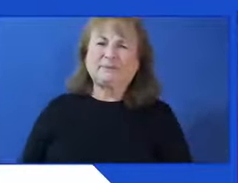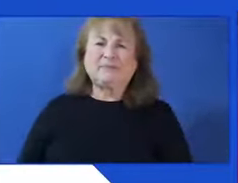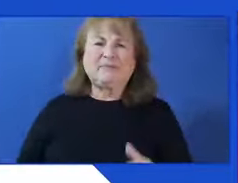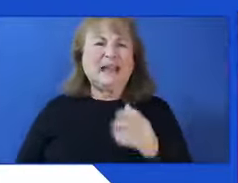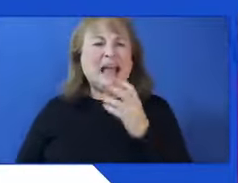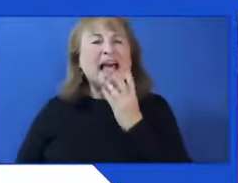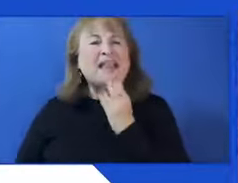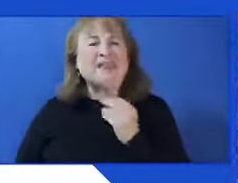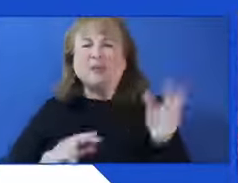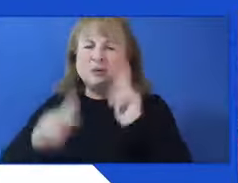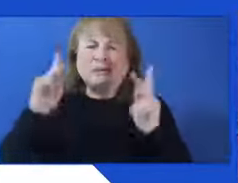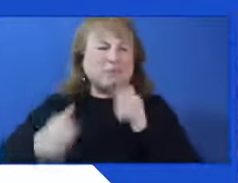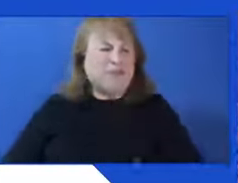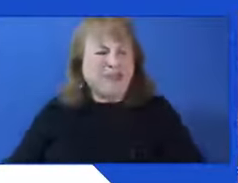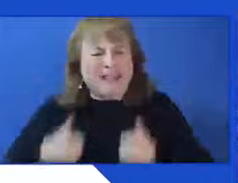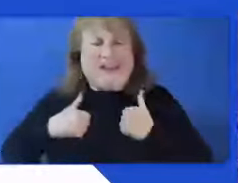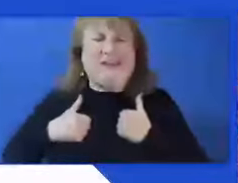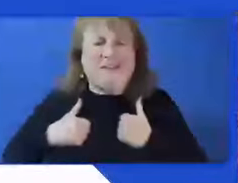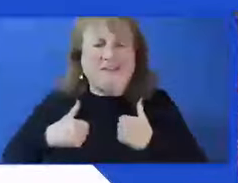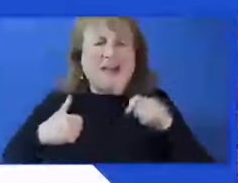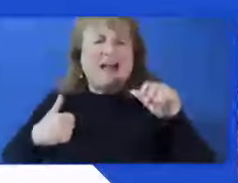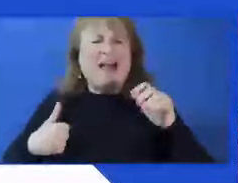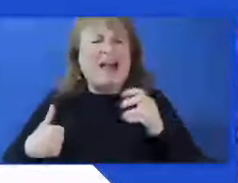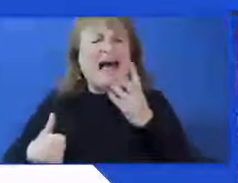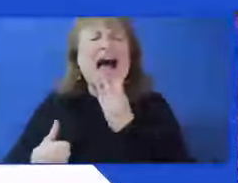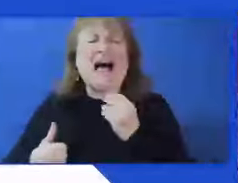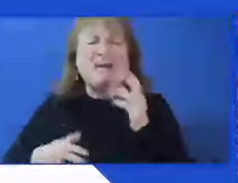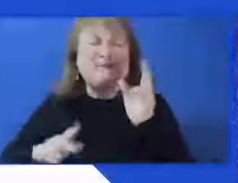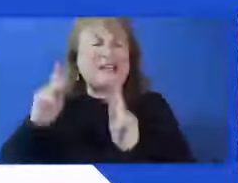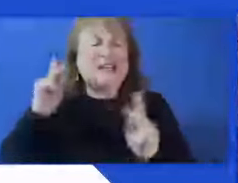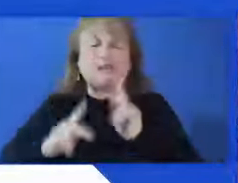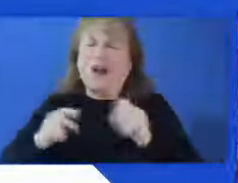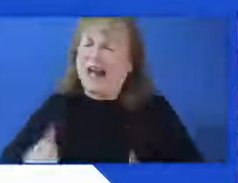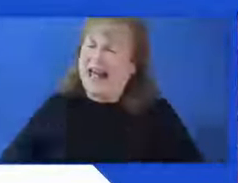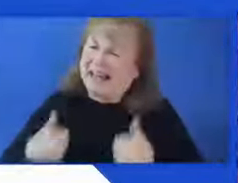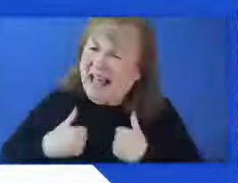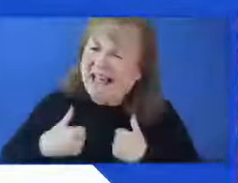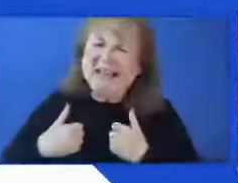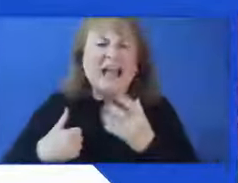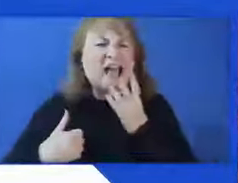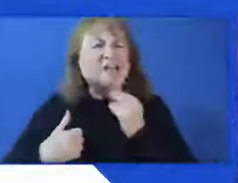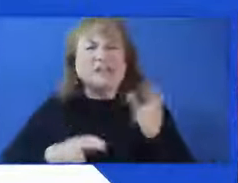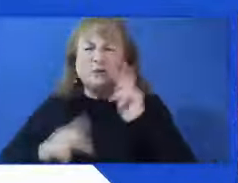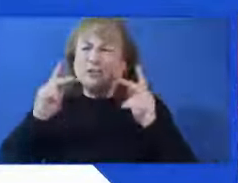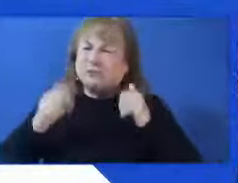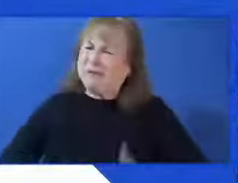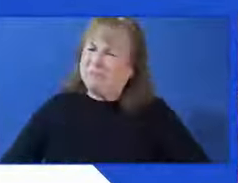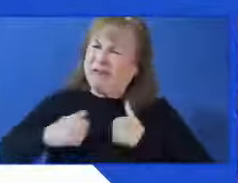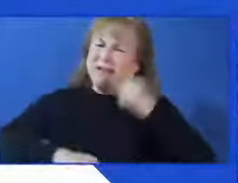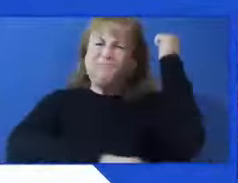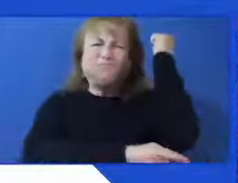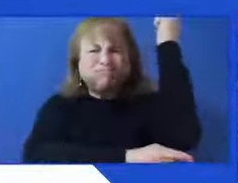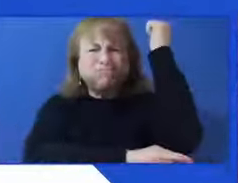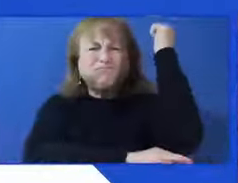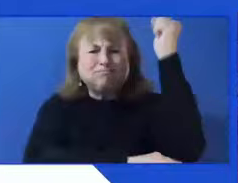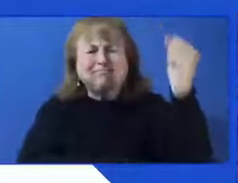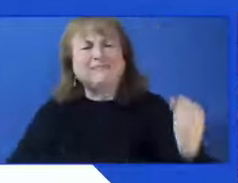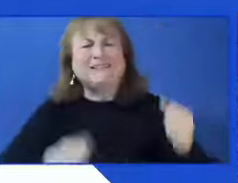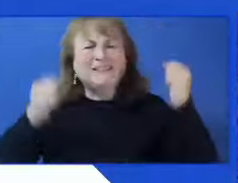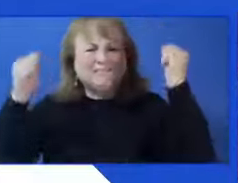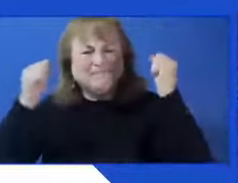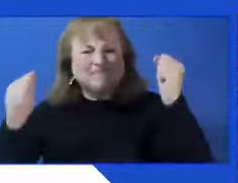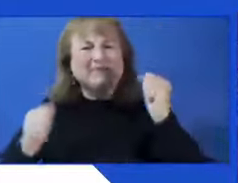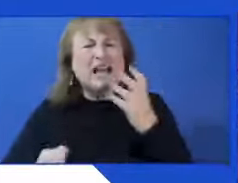Am Yisroel Chai. Am Yisroel Chai. Am Yisroel Chai. Am